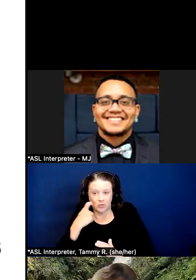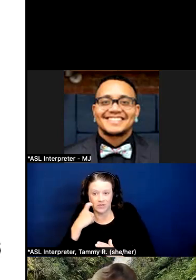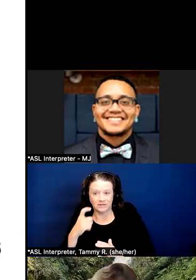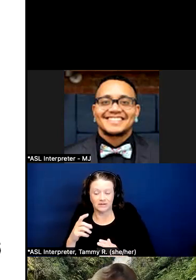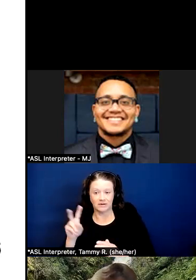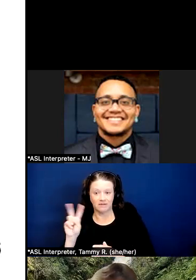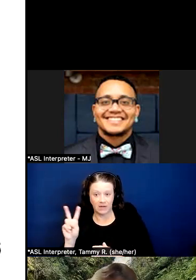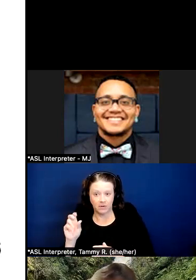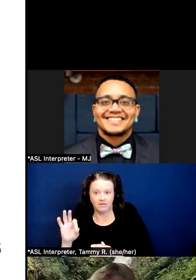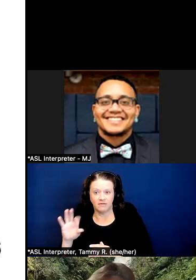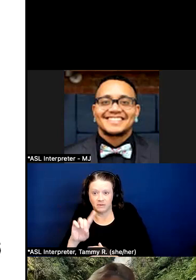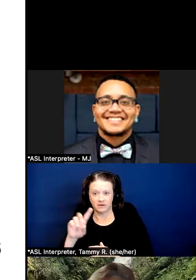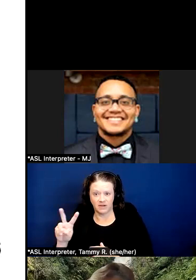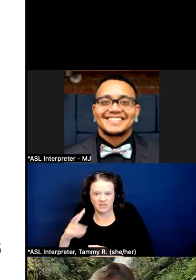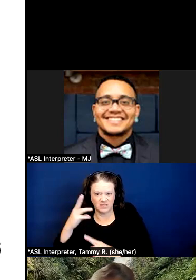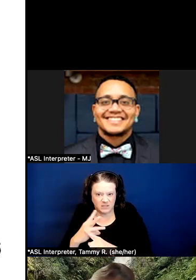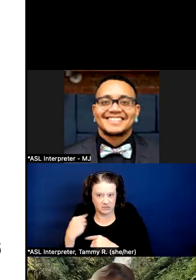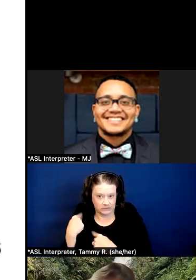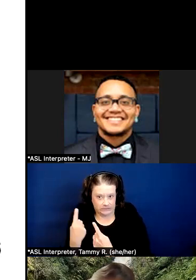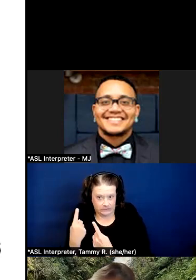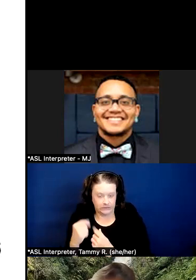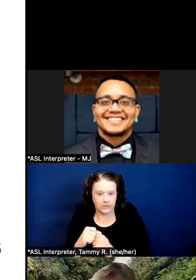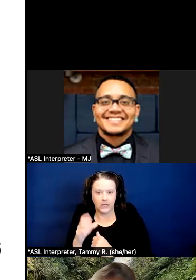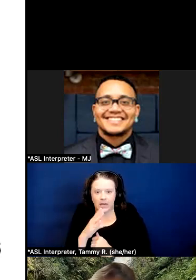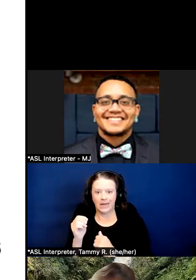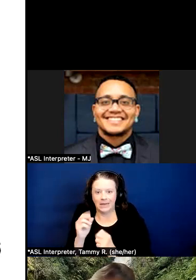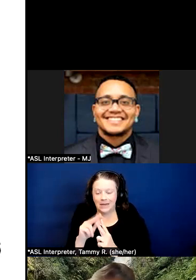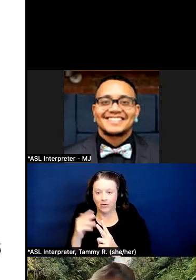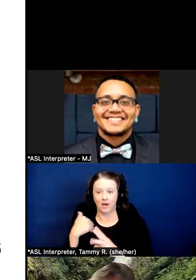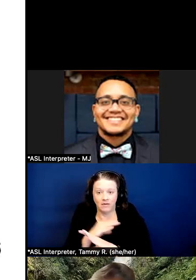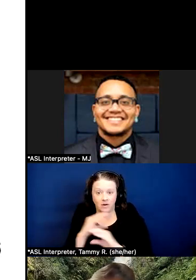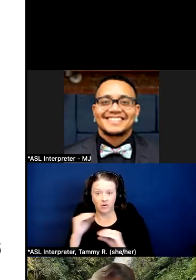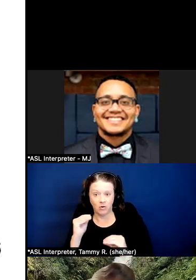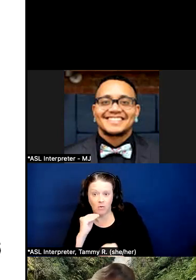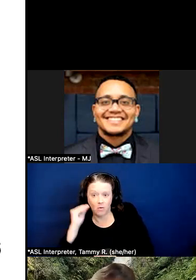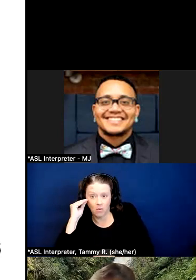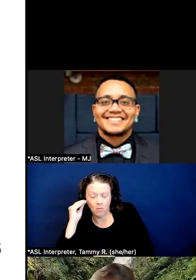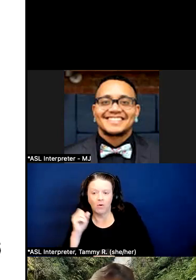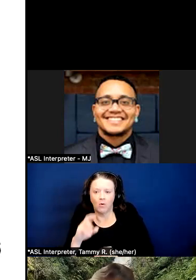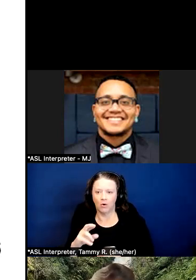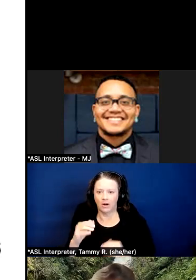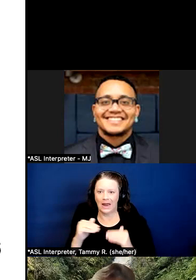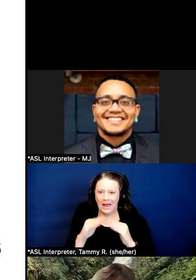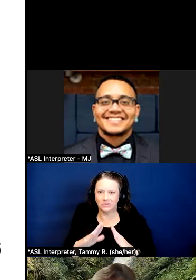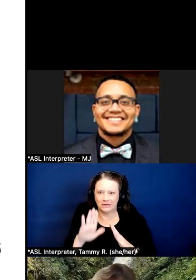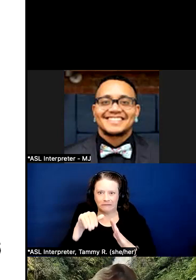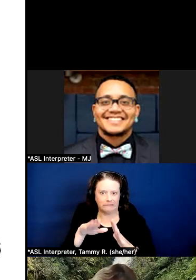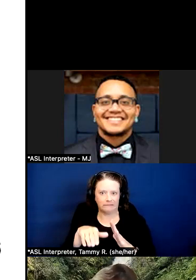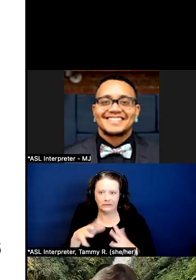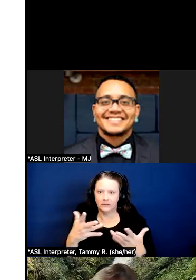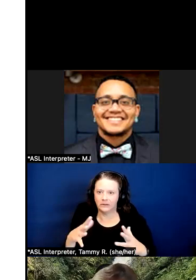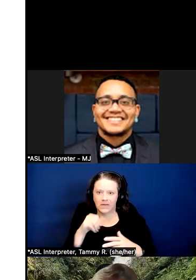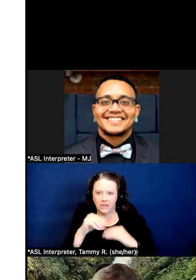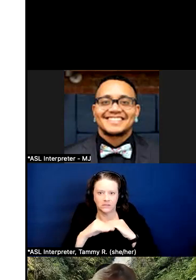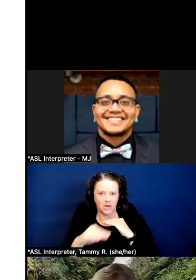domestic violence in the last 6 months and either homeless or unstably housed, however they defined that.